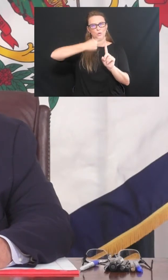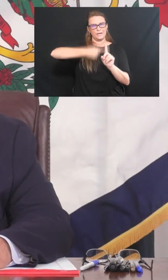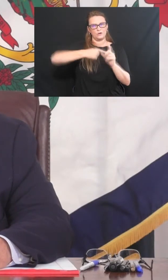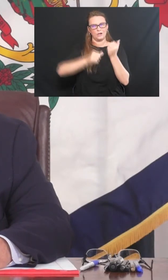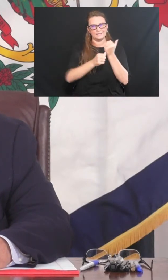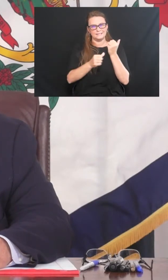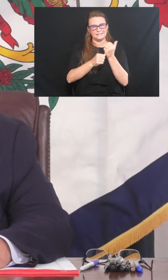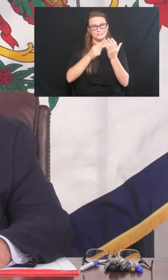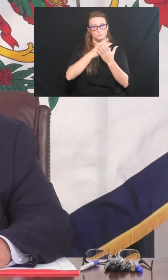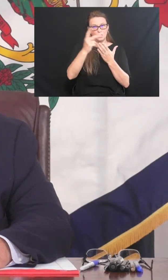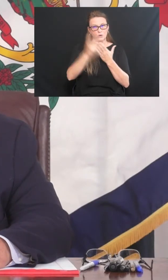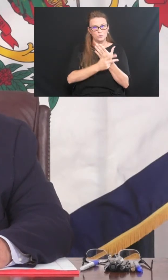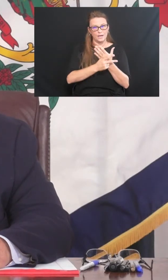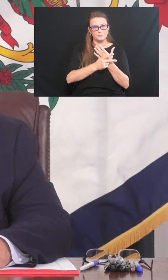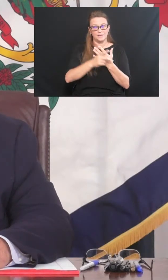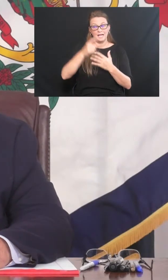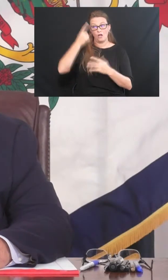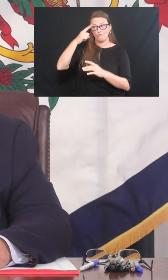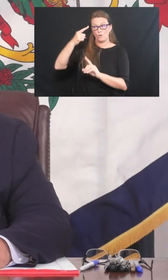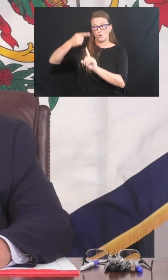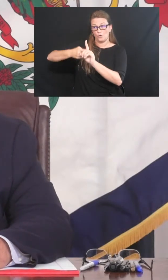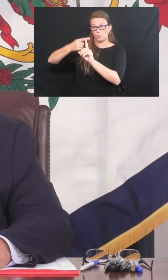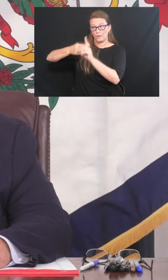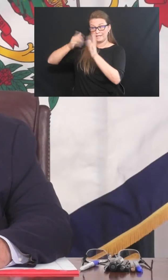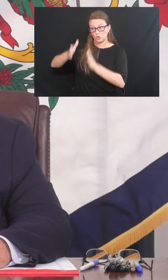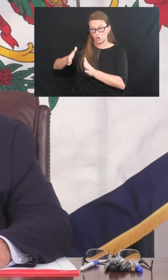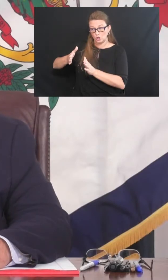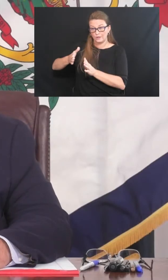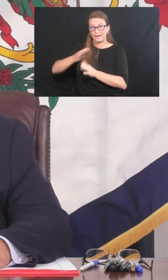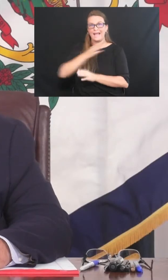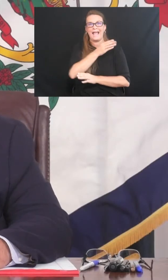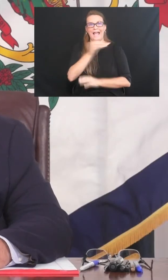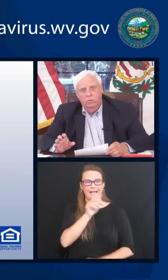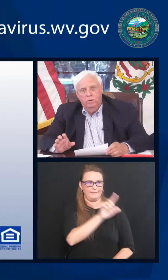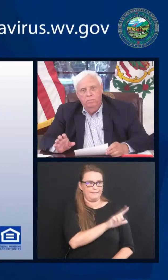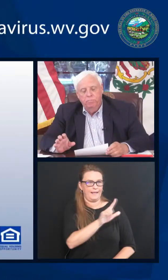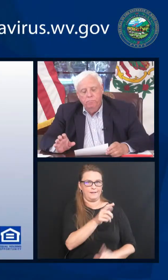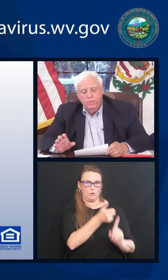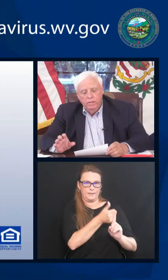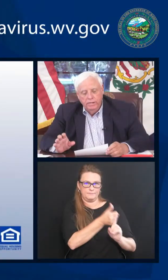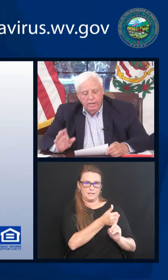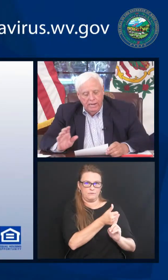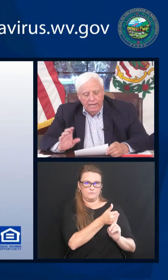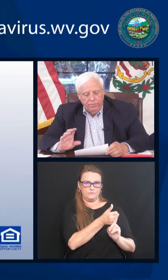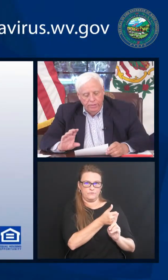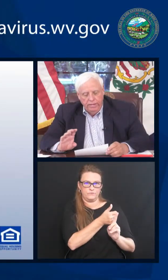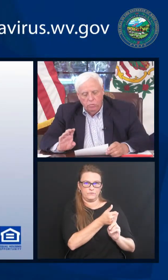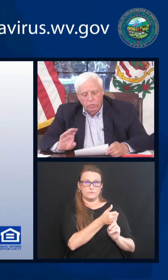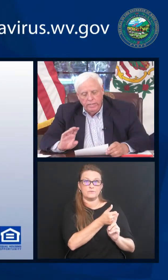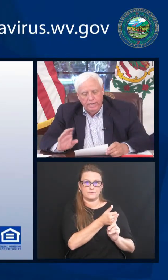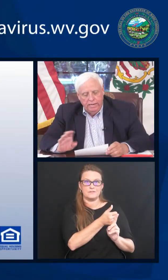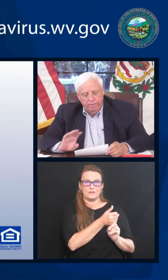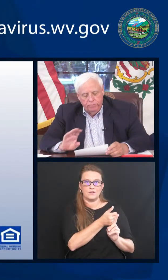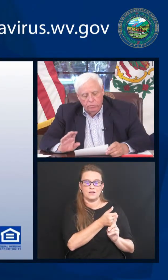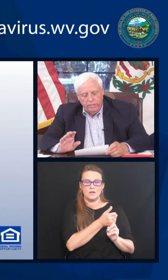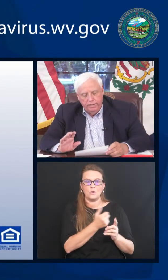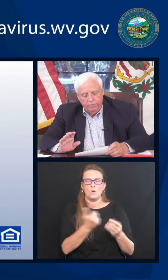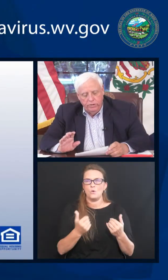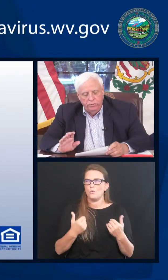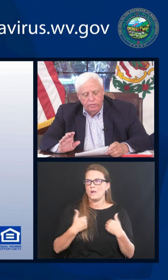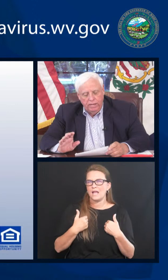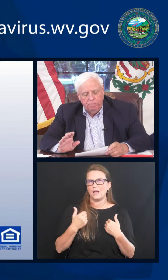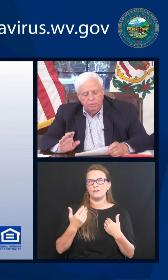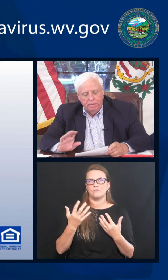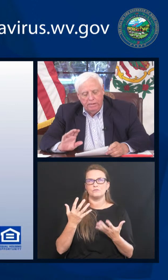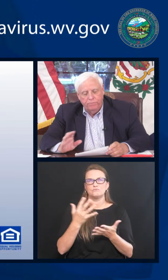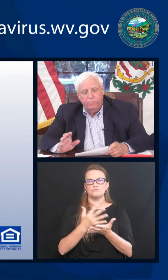program. It is for the renter and it is also for the landlord. Now, I think we have